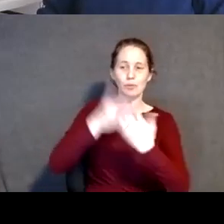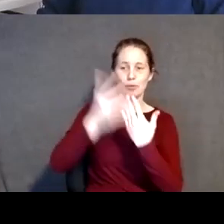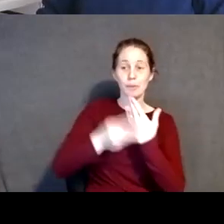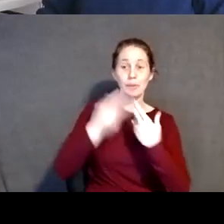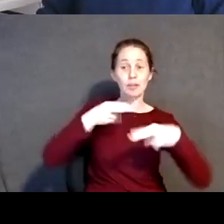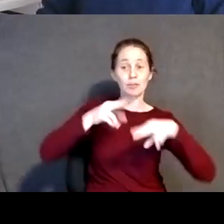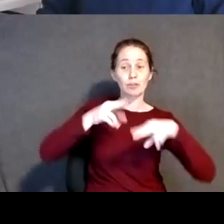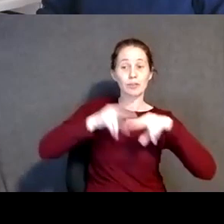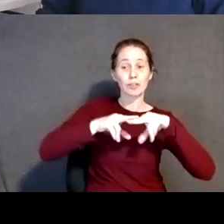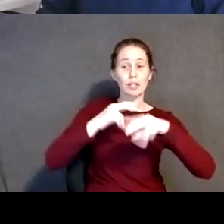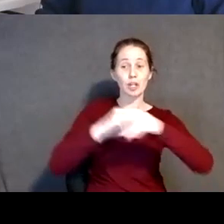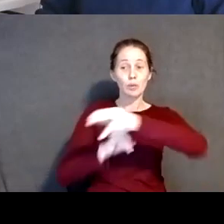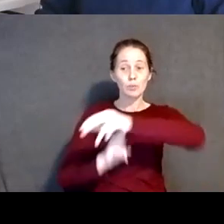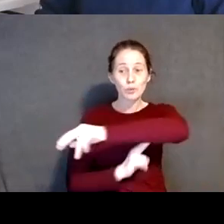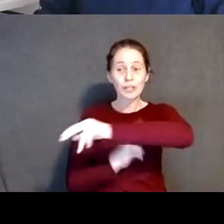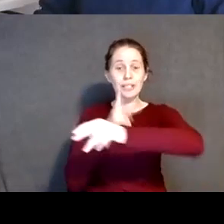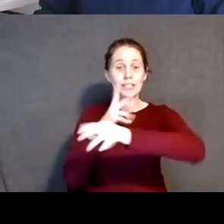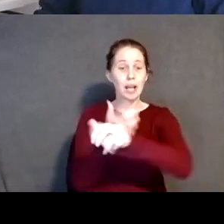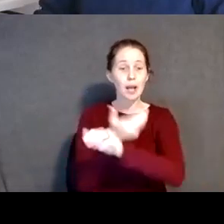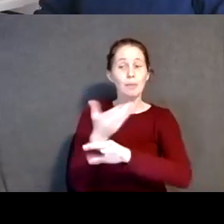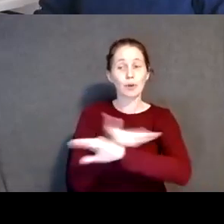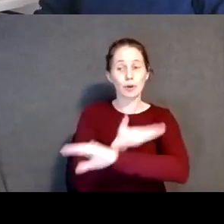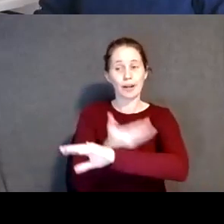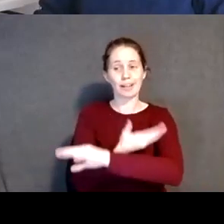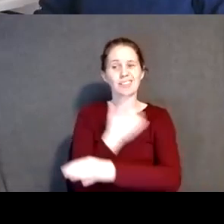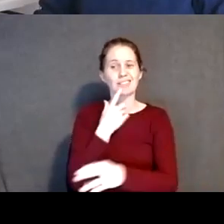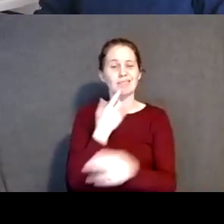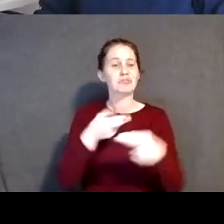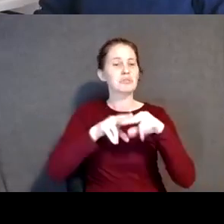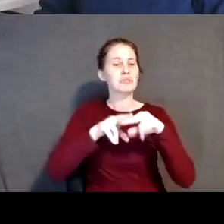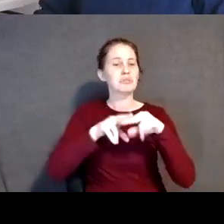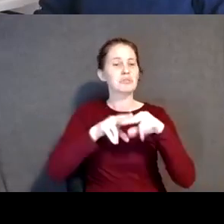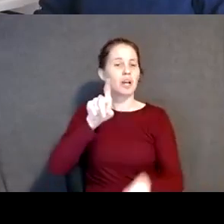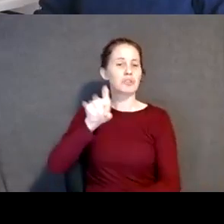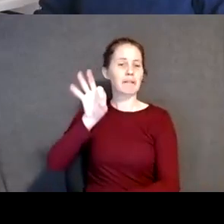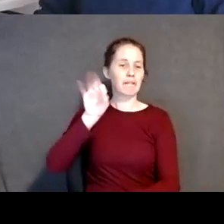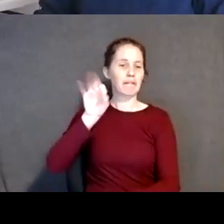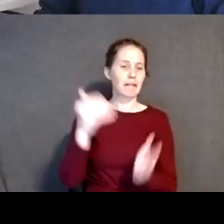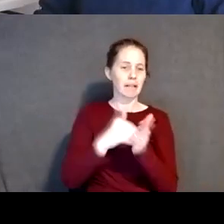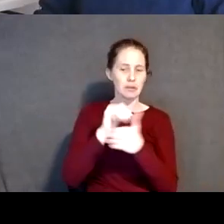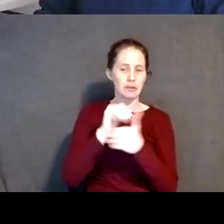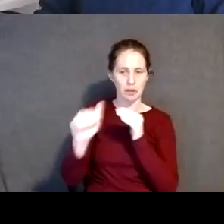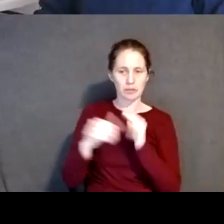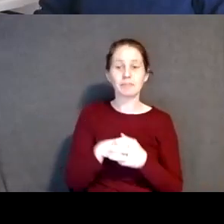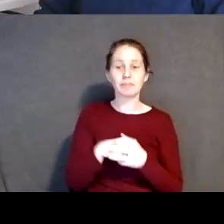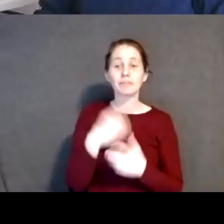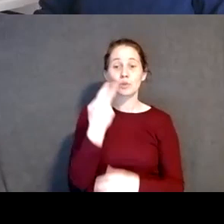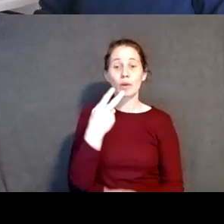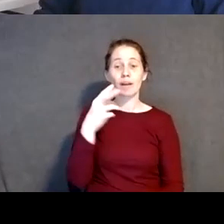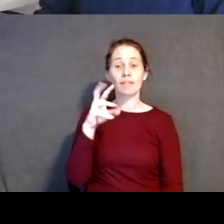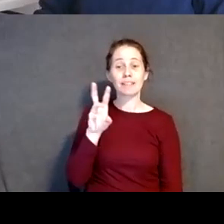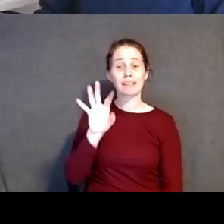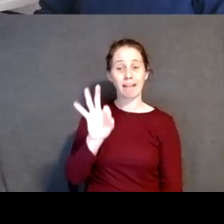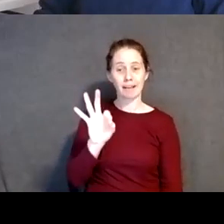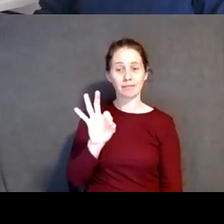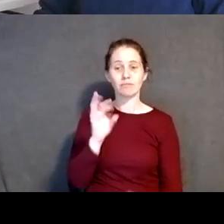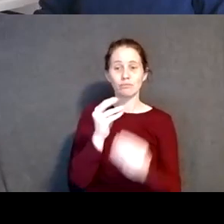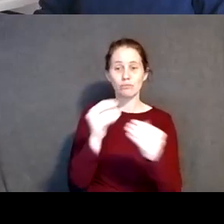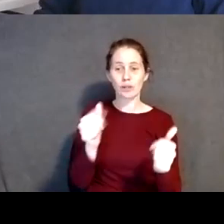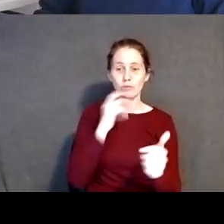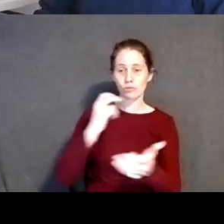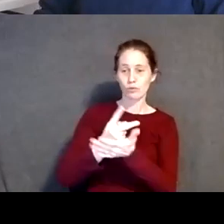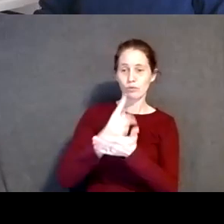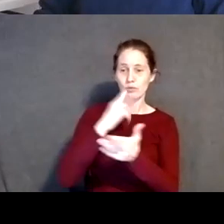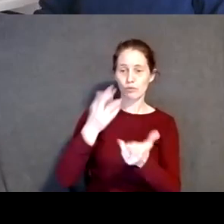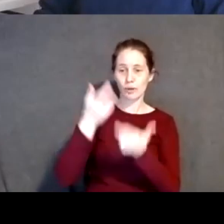bridge upgrades by $190,000. Bill number 1269, resolution approving the